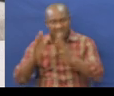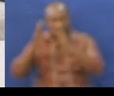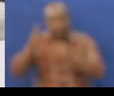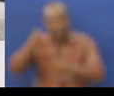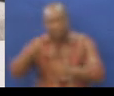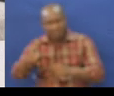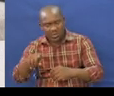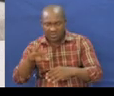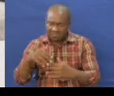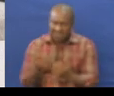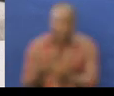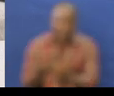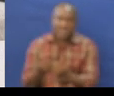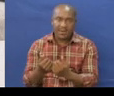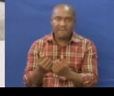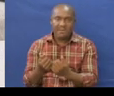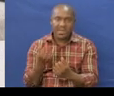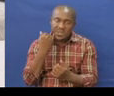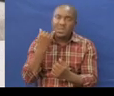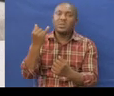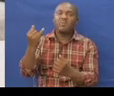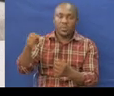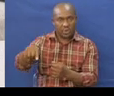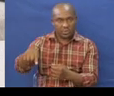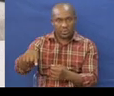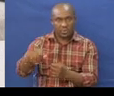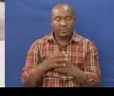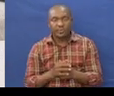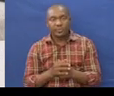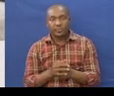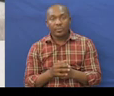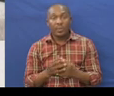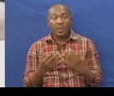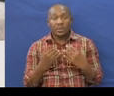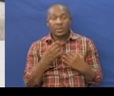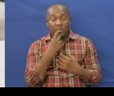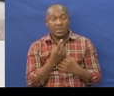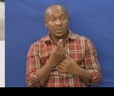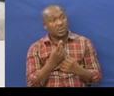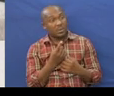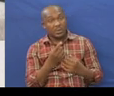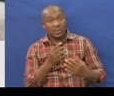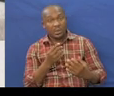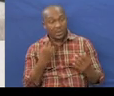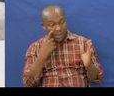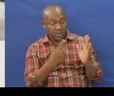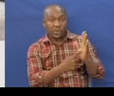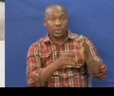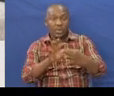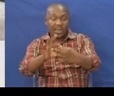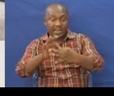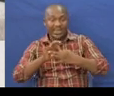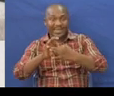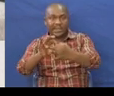about events, and processes that they study. We say it also shows the relationship between man and